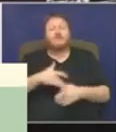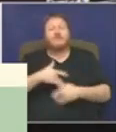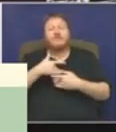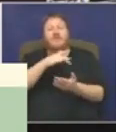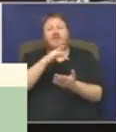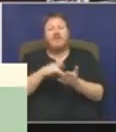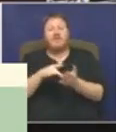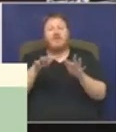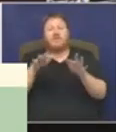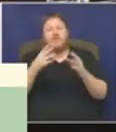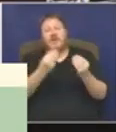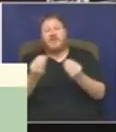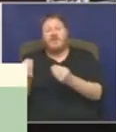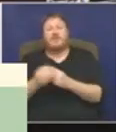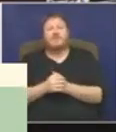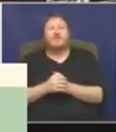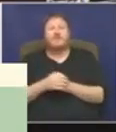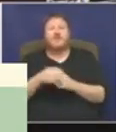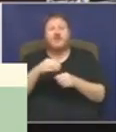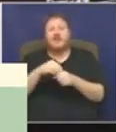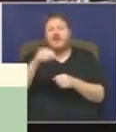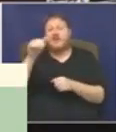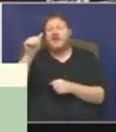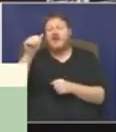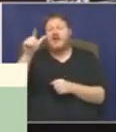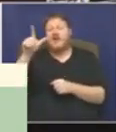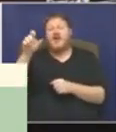people live in Alexandra.